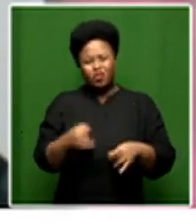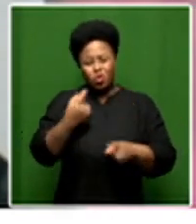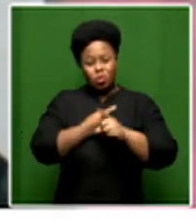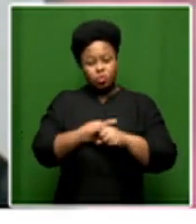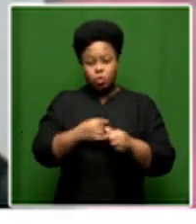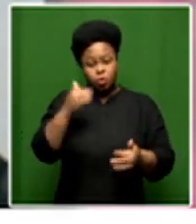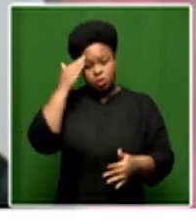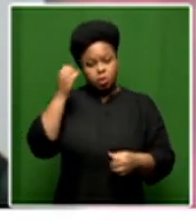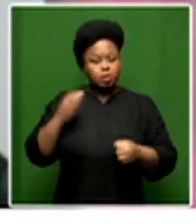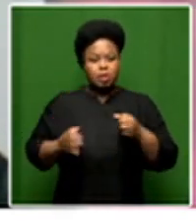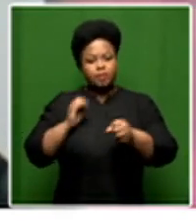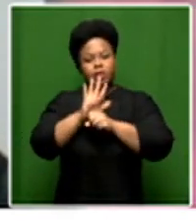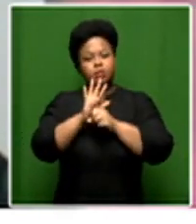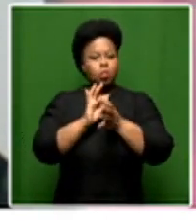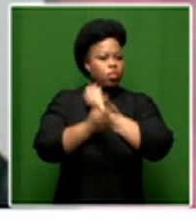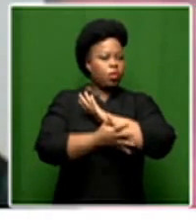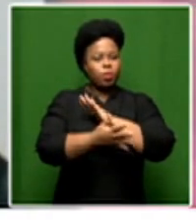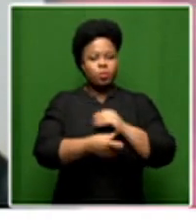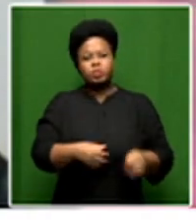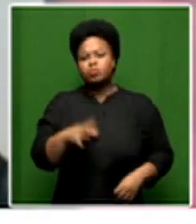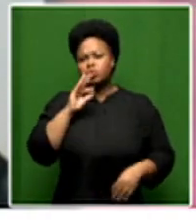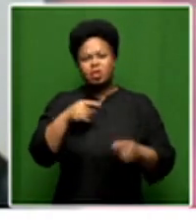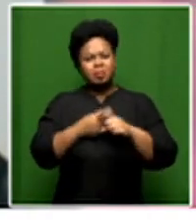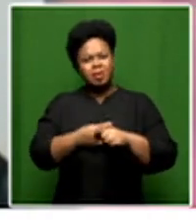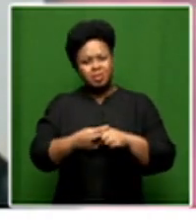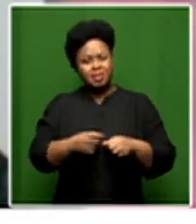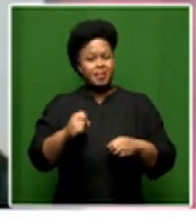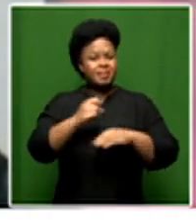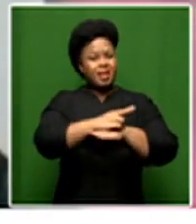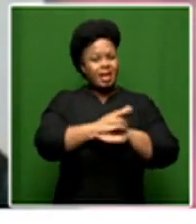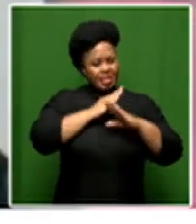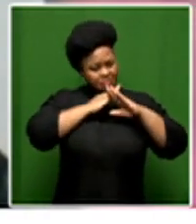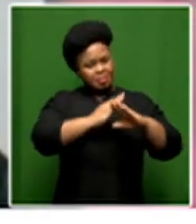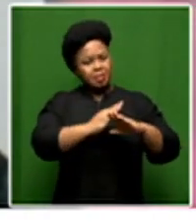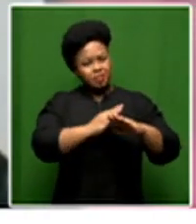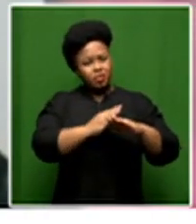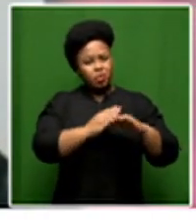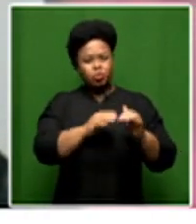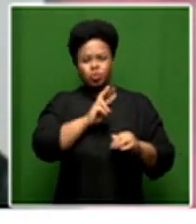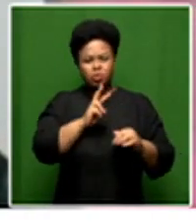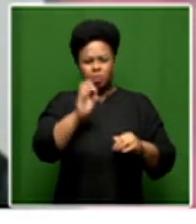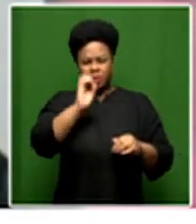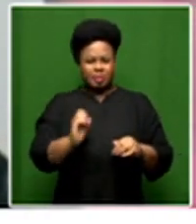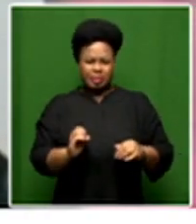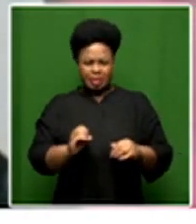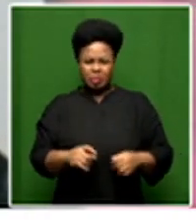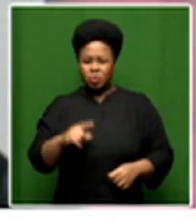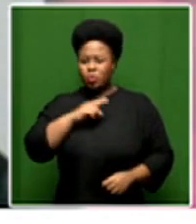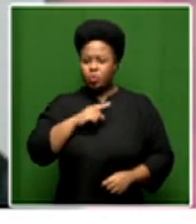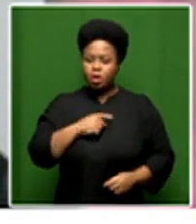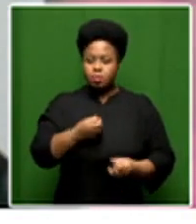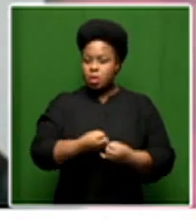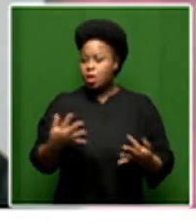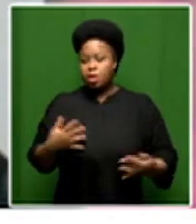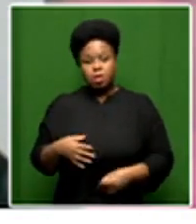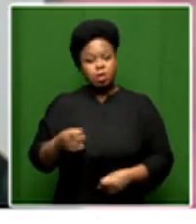to go back again, speak about the efficiency of the virus in the context of the lack of information on